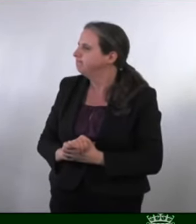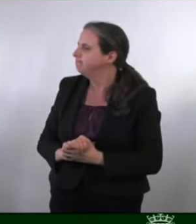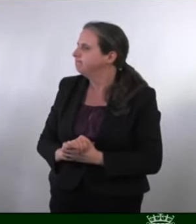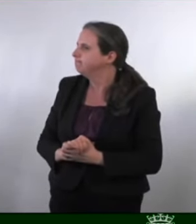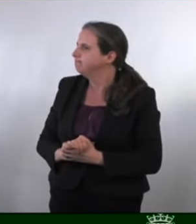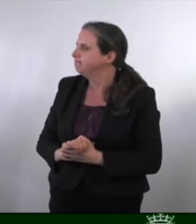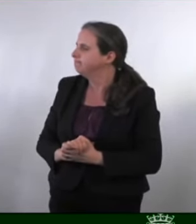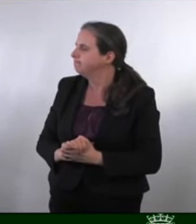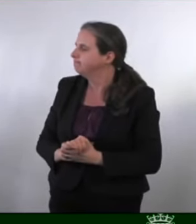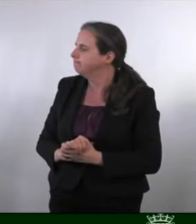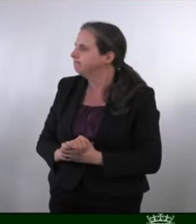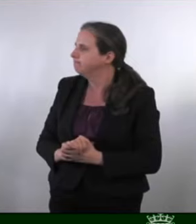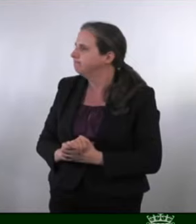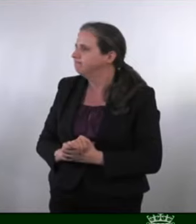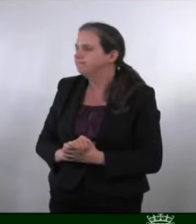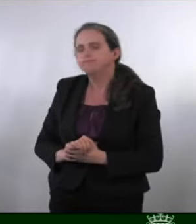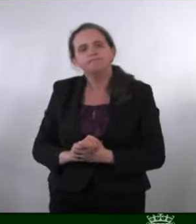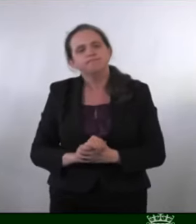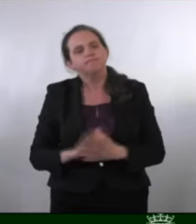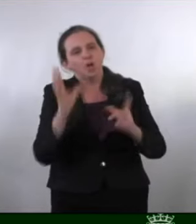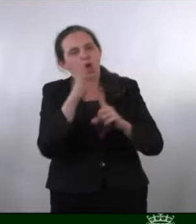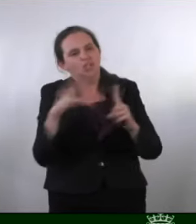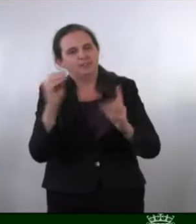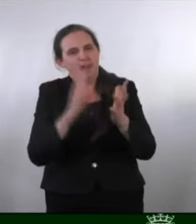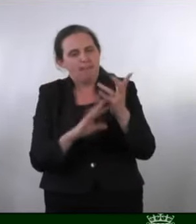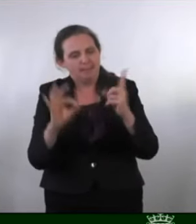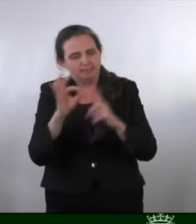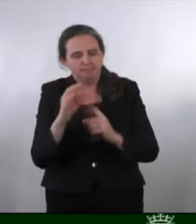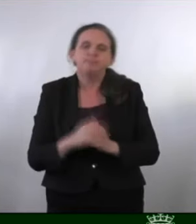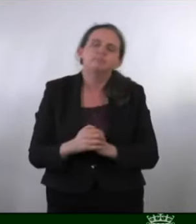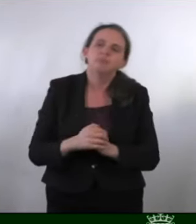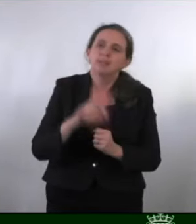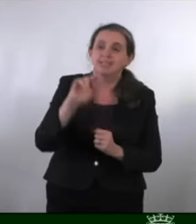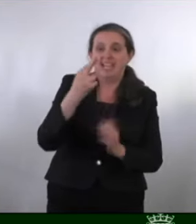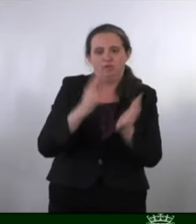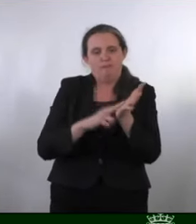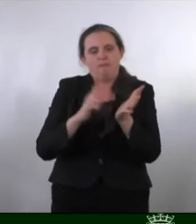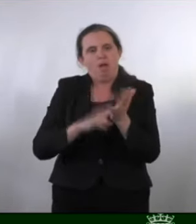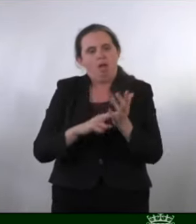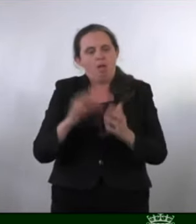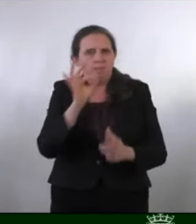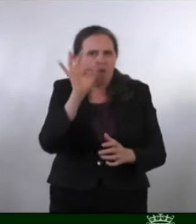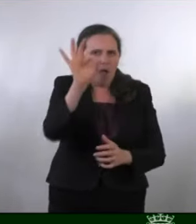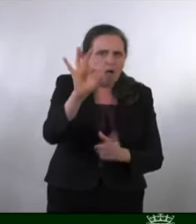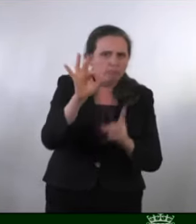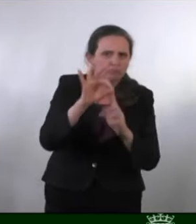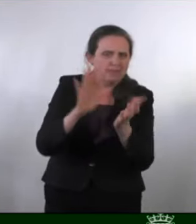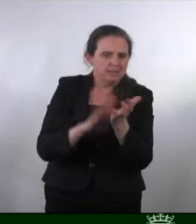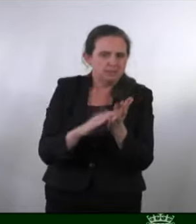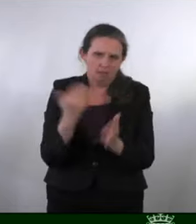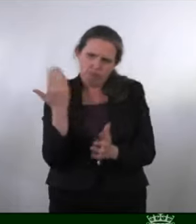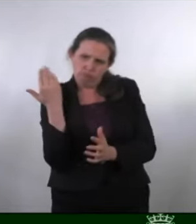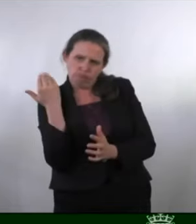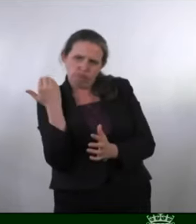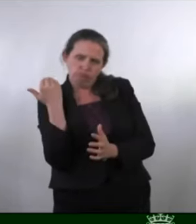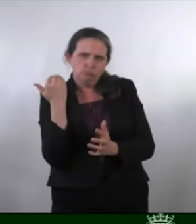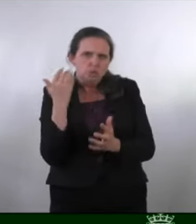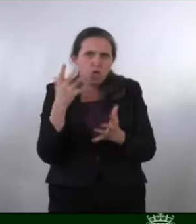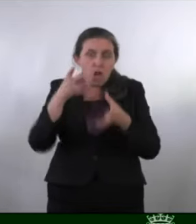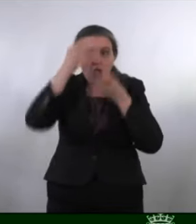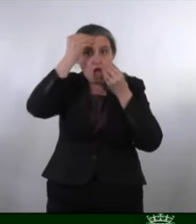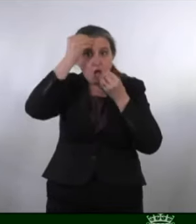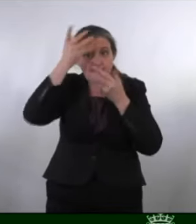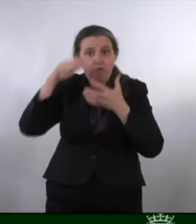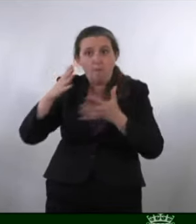asked the Prime Minister what he felt we've learnt in the summer, and after the end of the first lockdown, and he said that I think we should have,